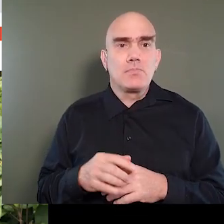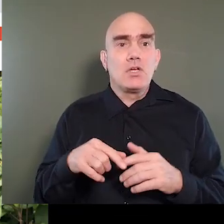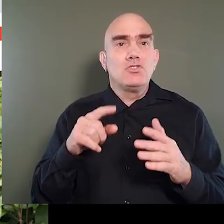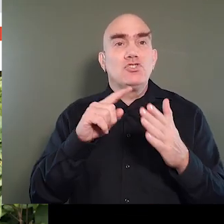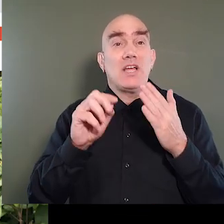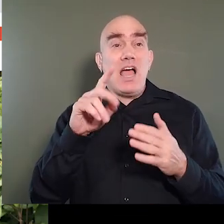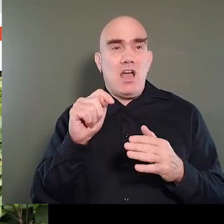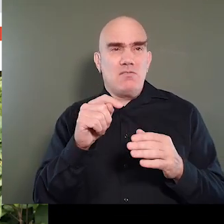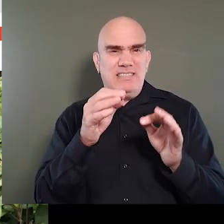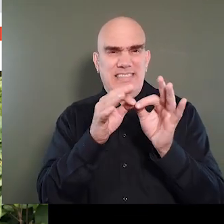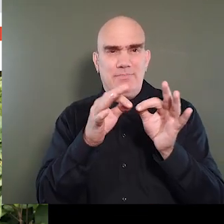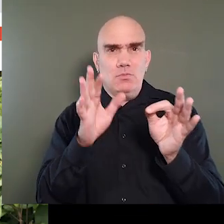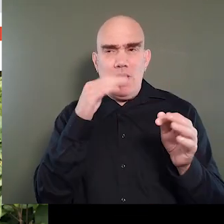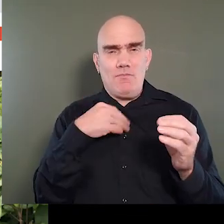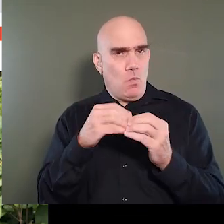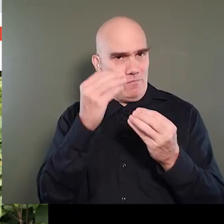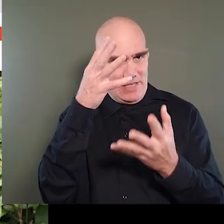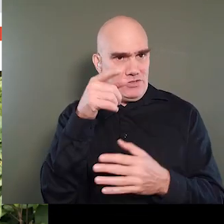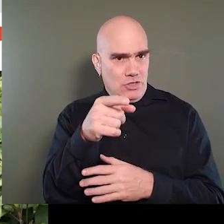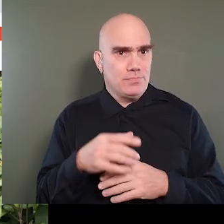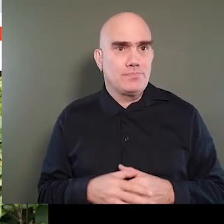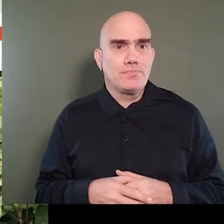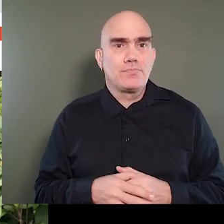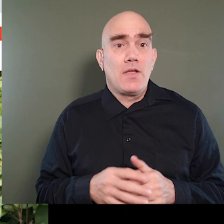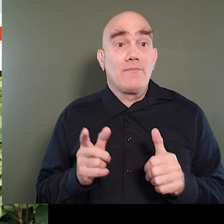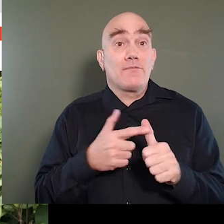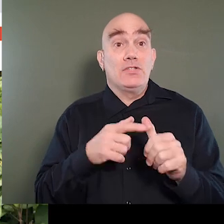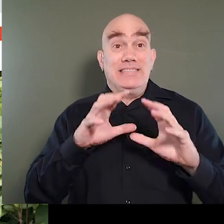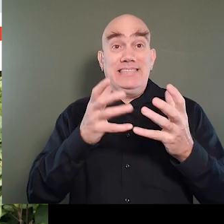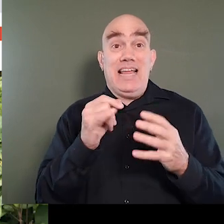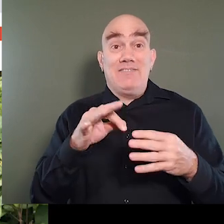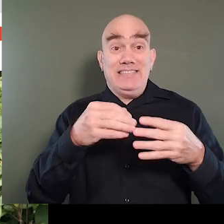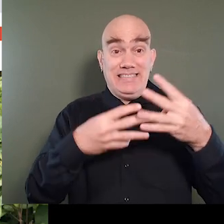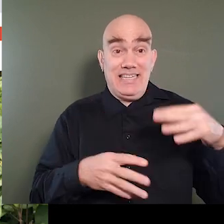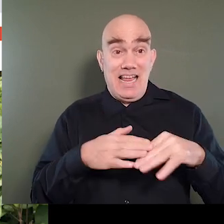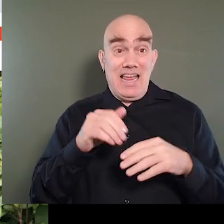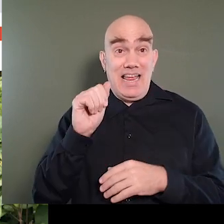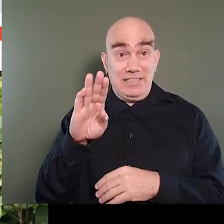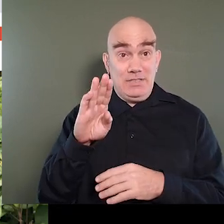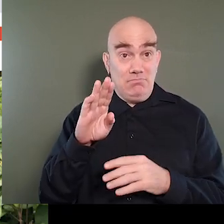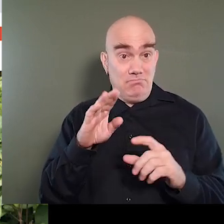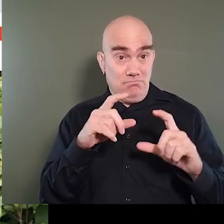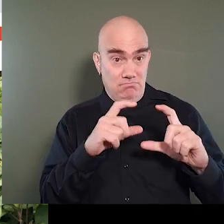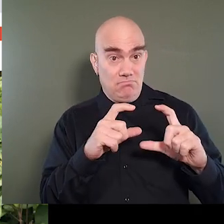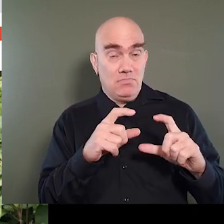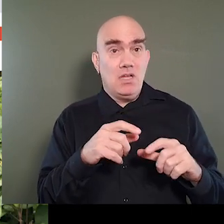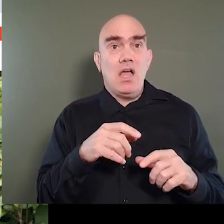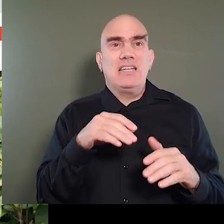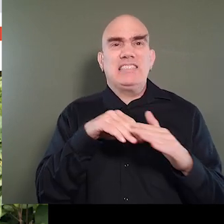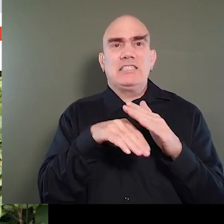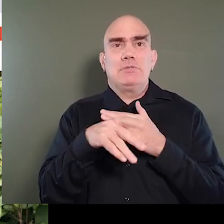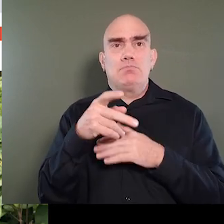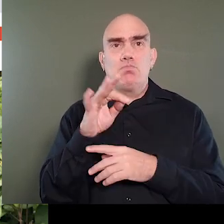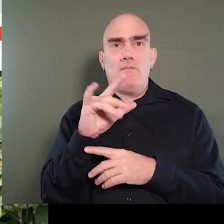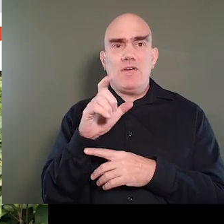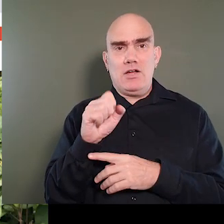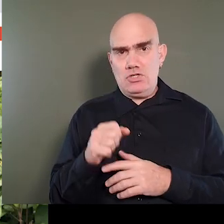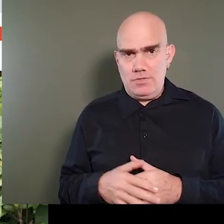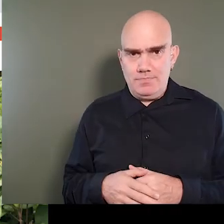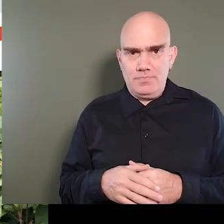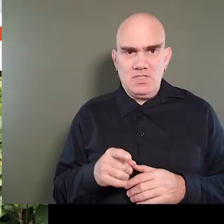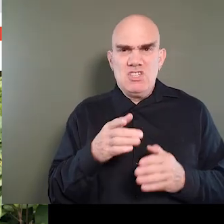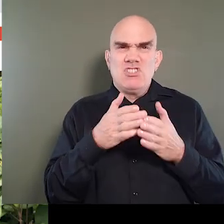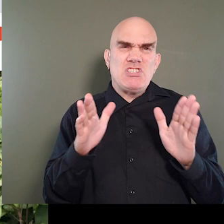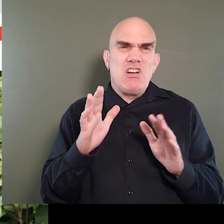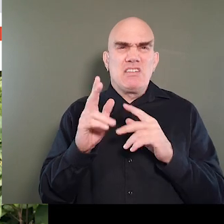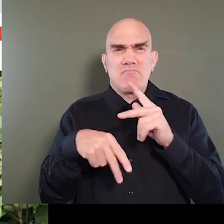section. There will be further information there. The first set of settings on the accessiBe widget are accessibility profiles. These